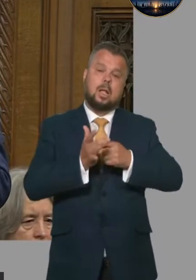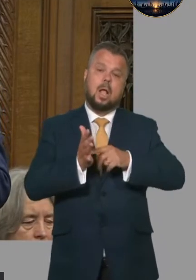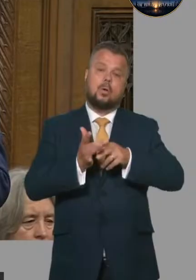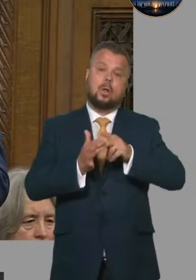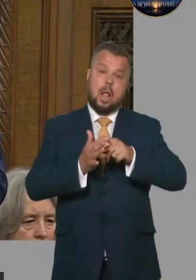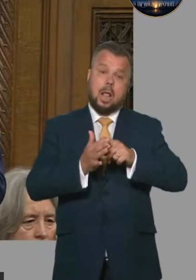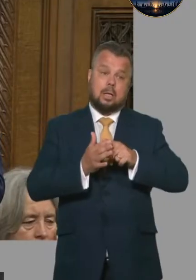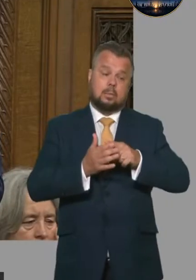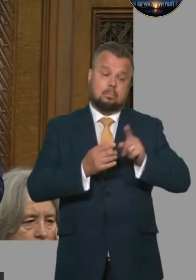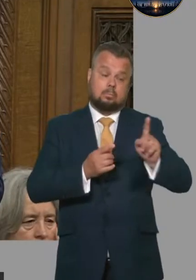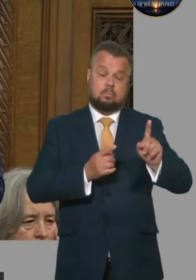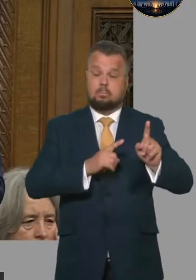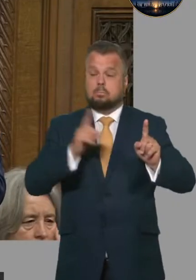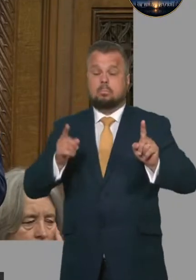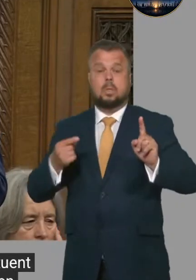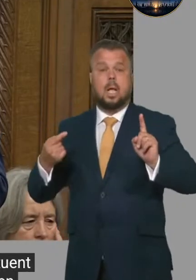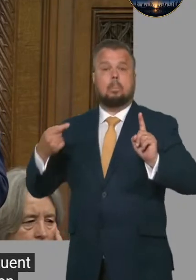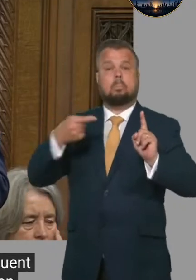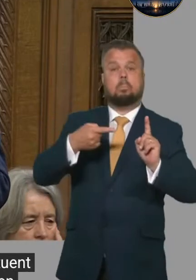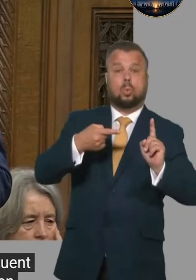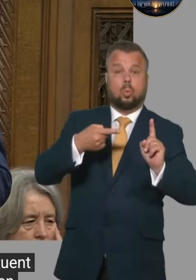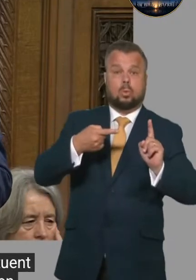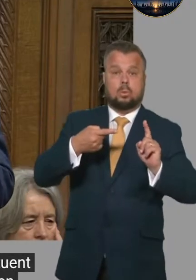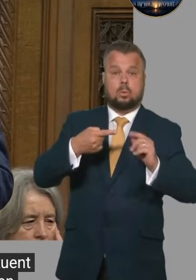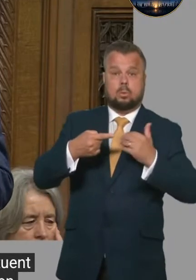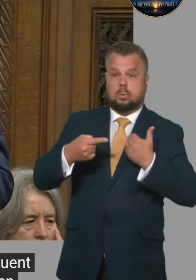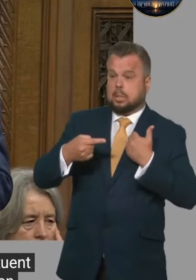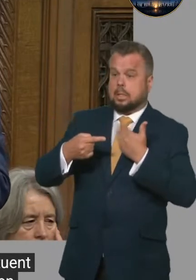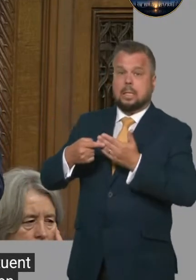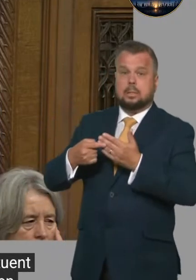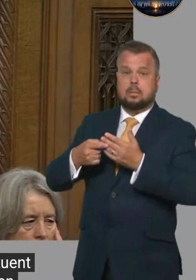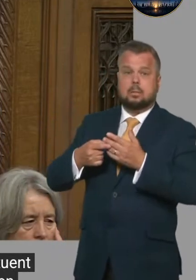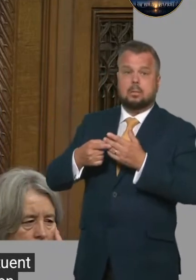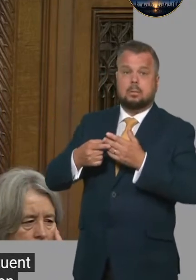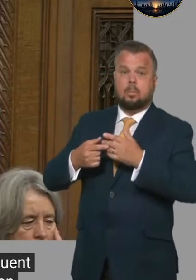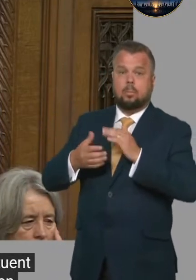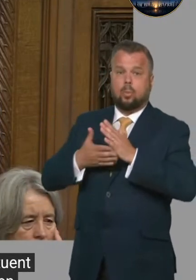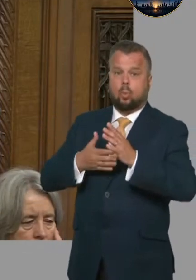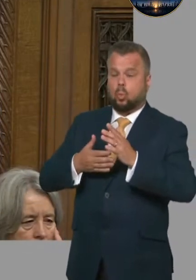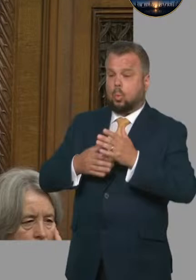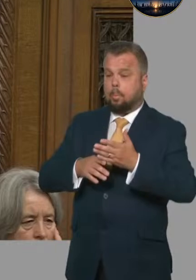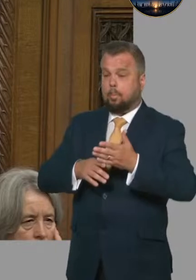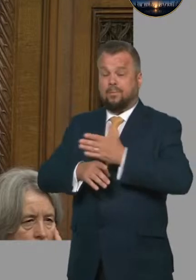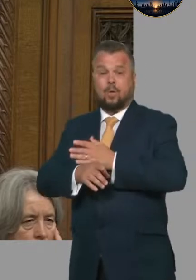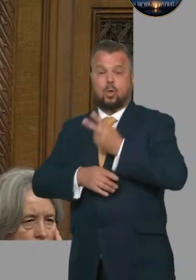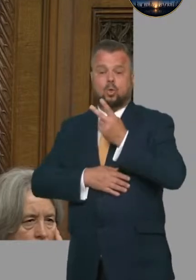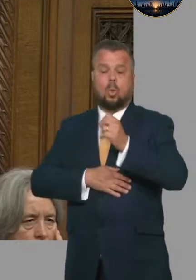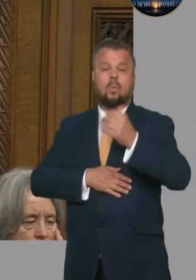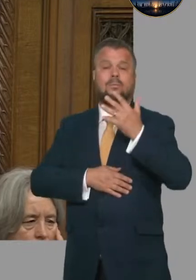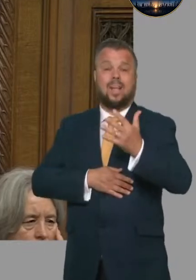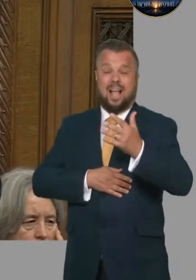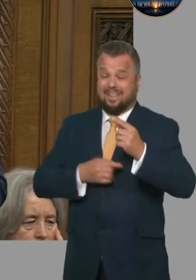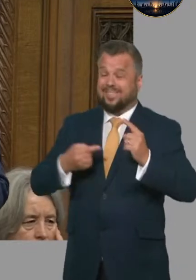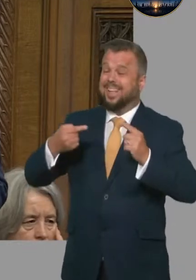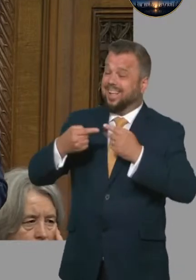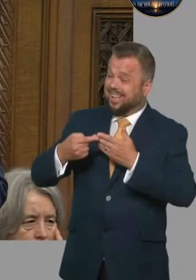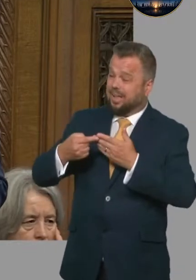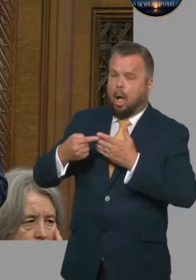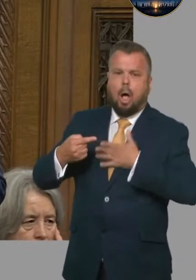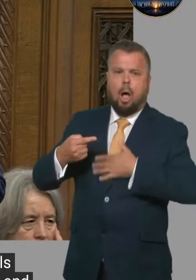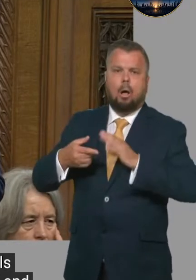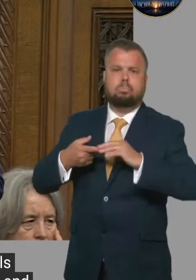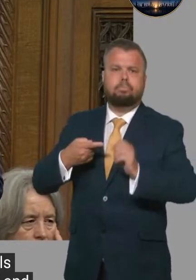feels insufficiently protected and supported because from either the parole board or the